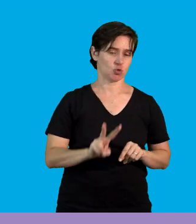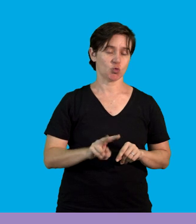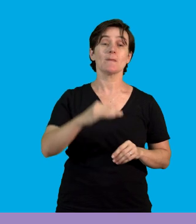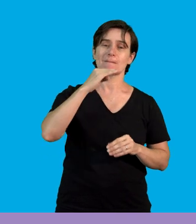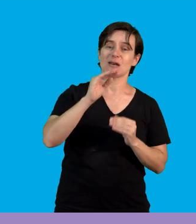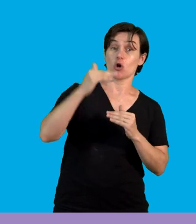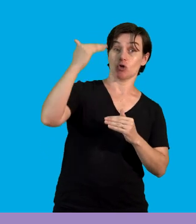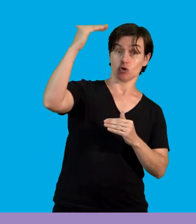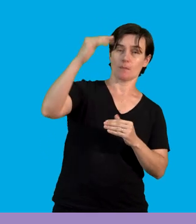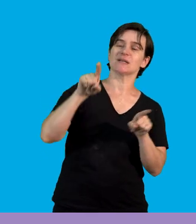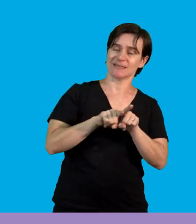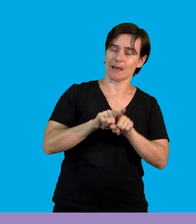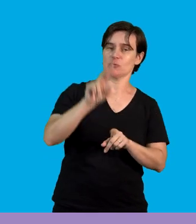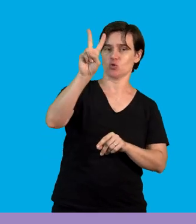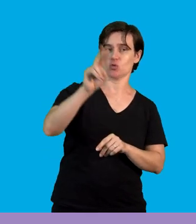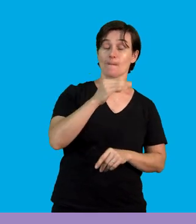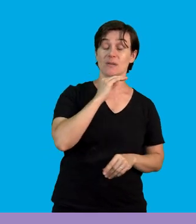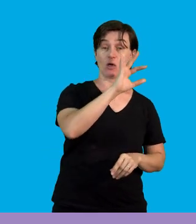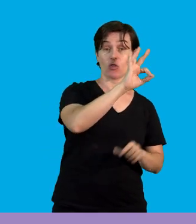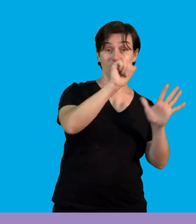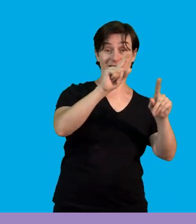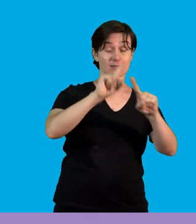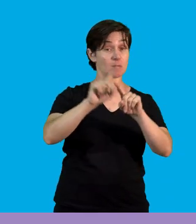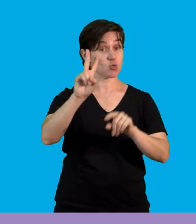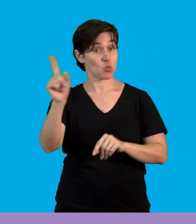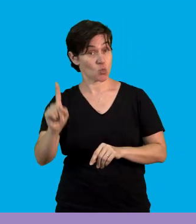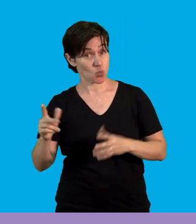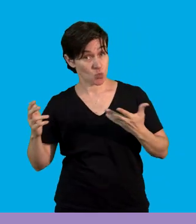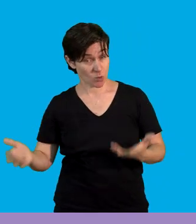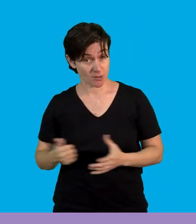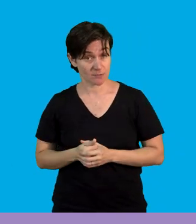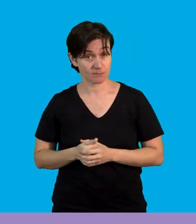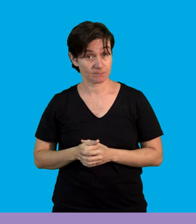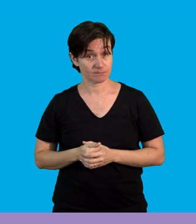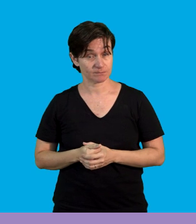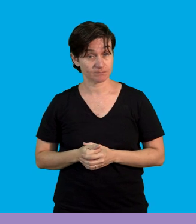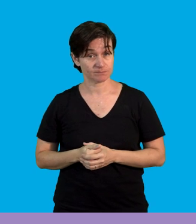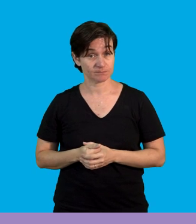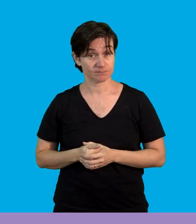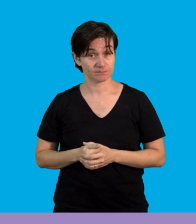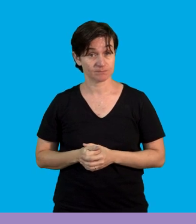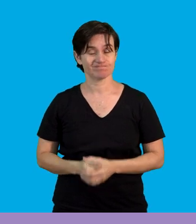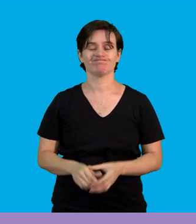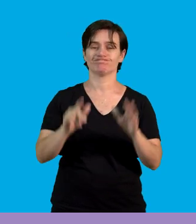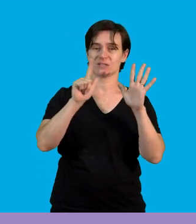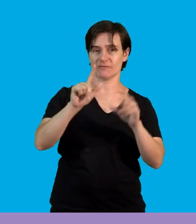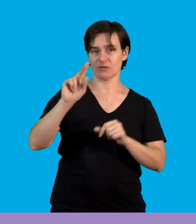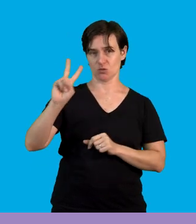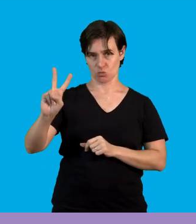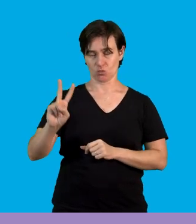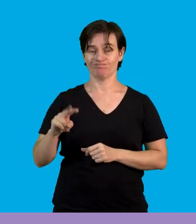by 2 divided by 2. So 36 multiplied by 2 is